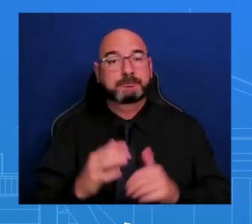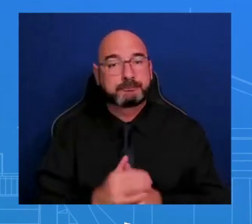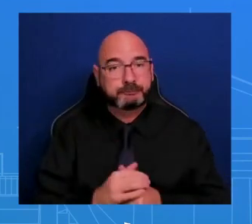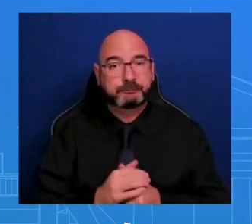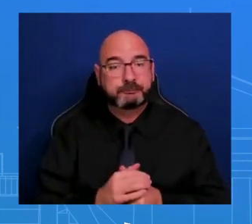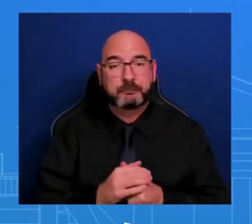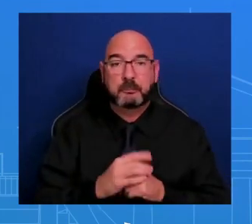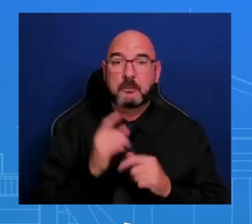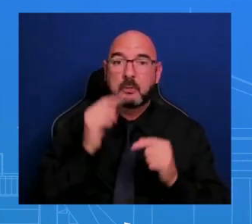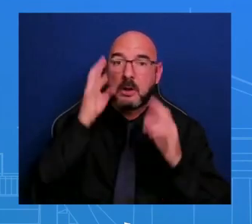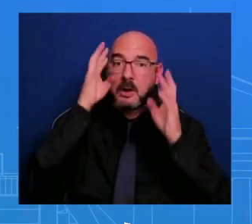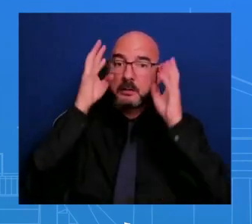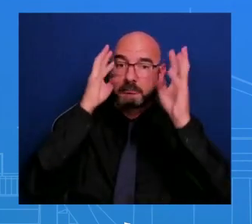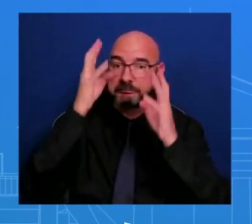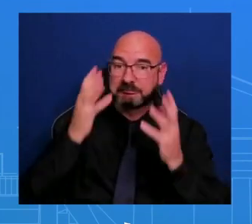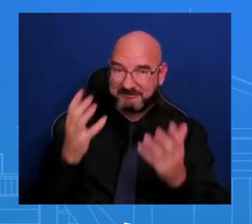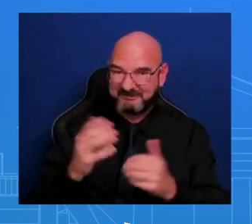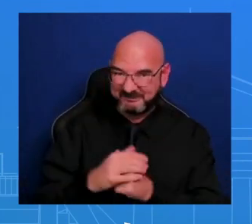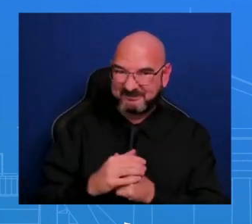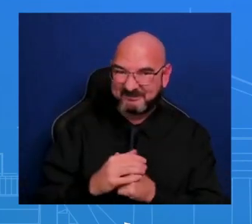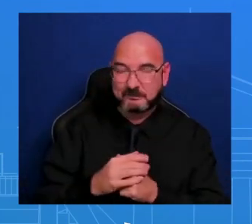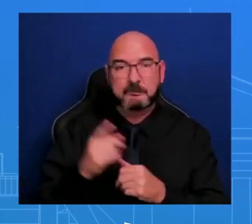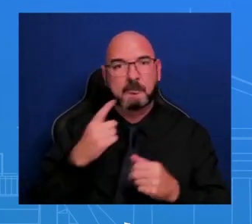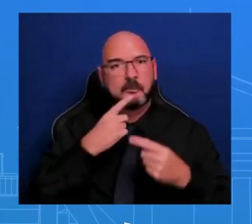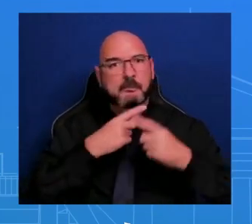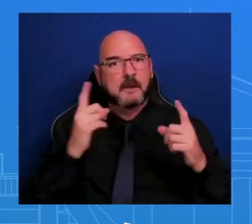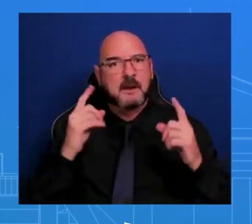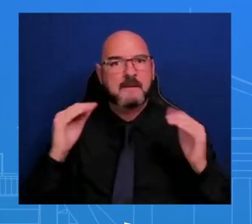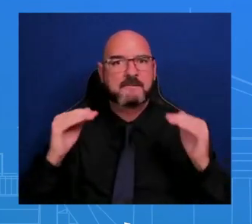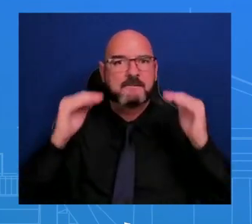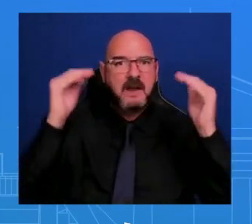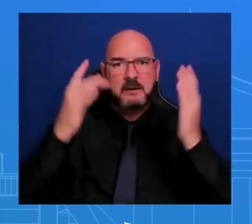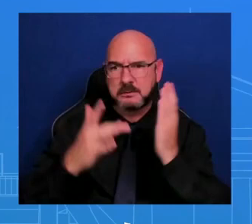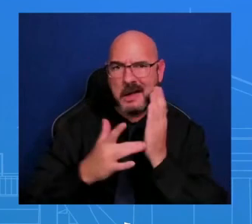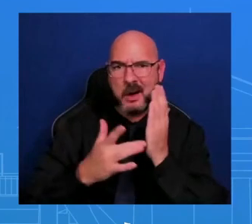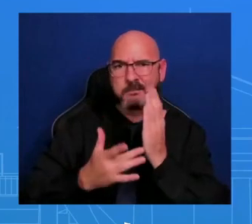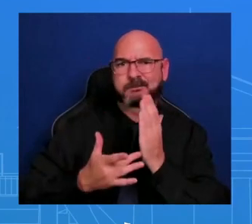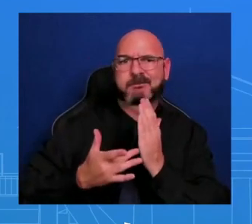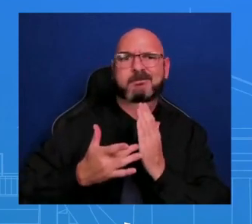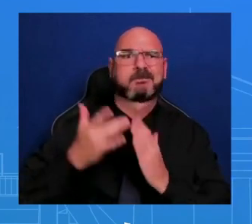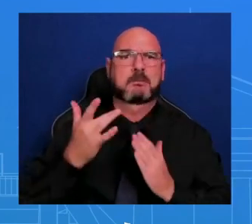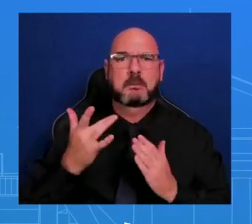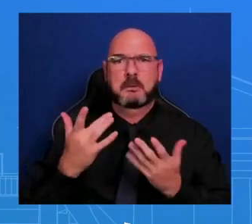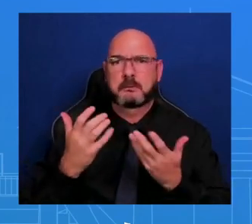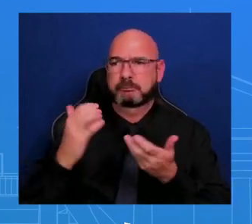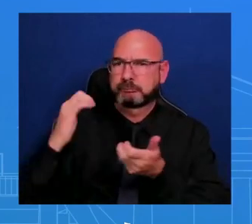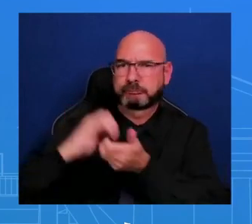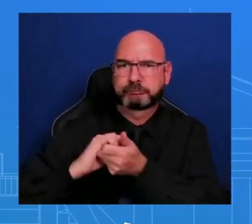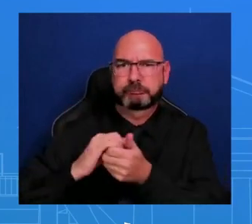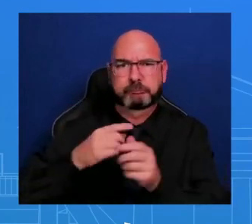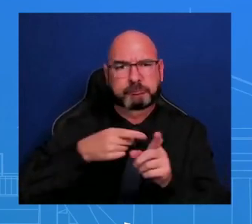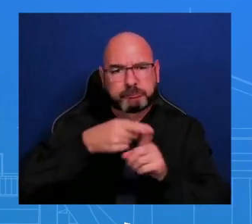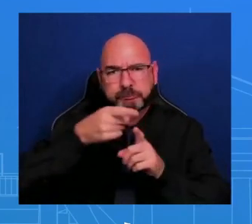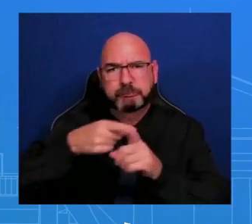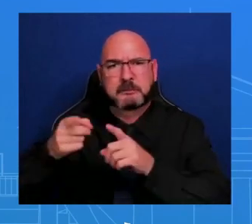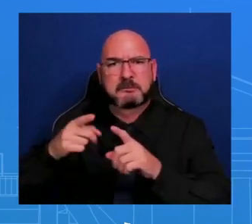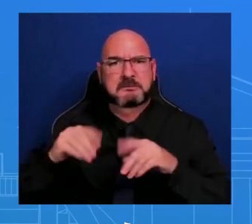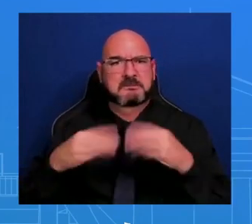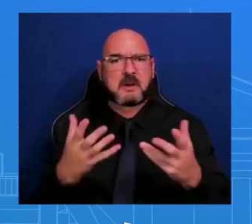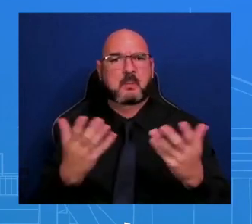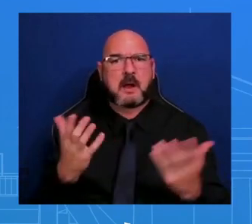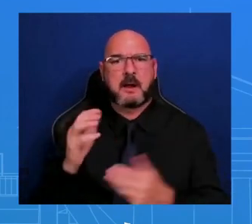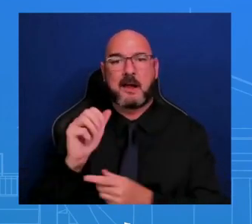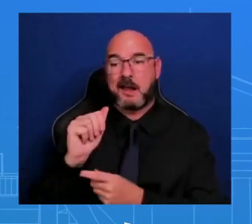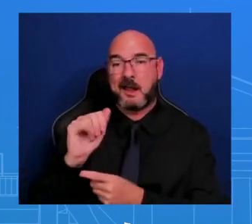advanced technology cooperation, particularly on artificial intelligence. You might have seen the Prime Minister inking a deal with Microsoft on a $3